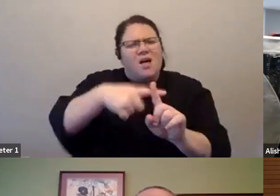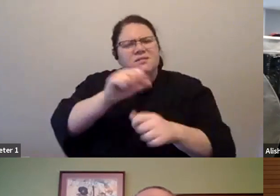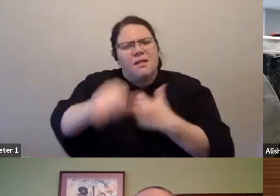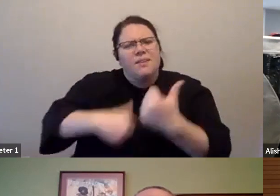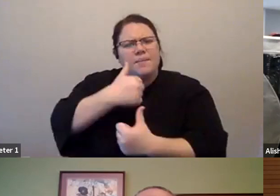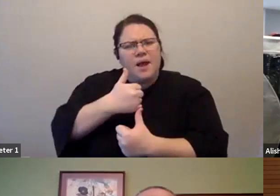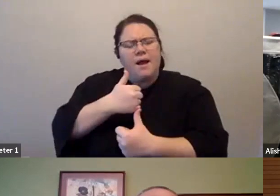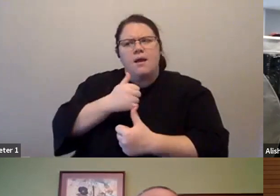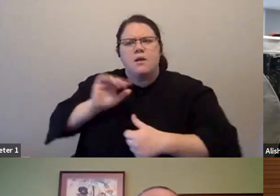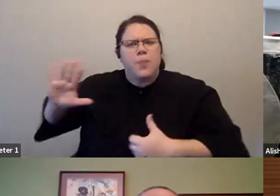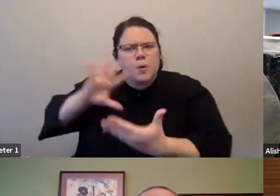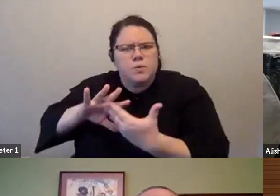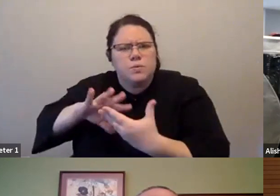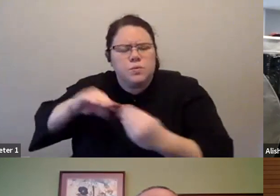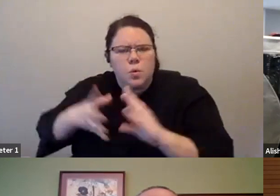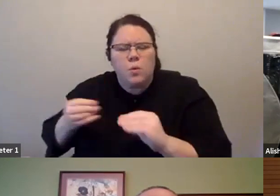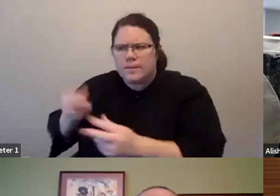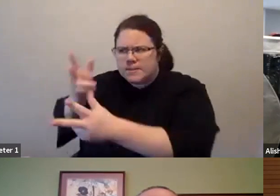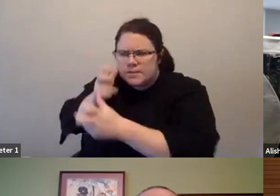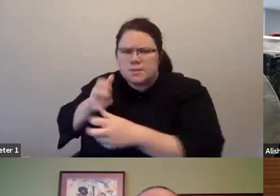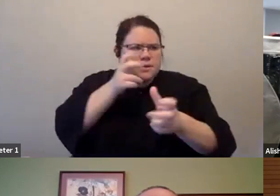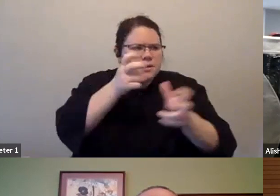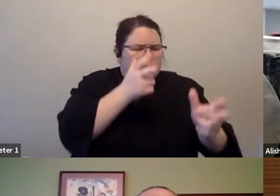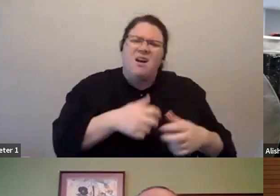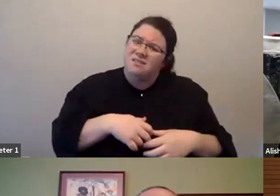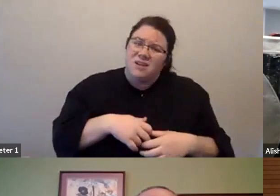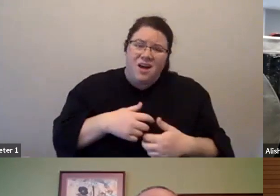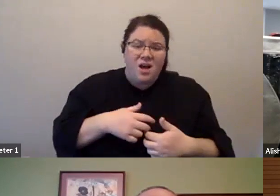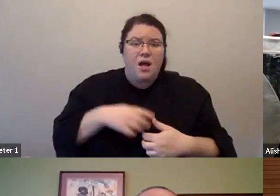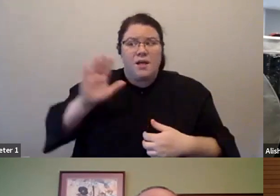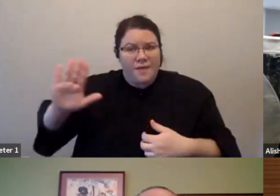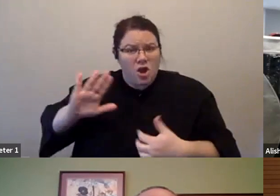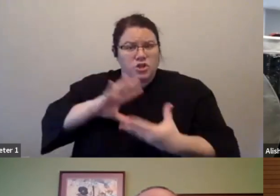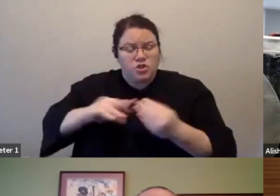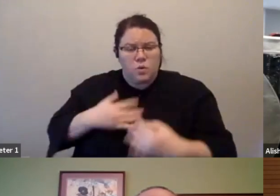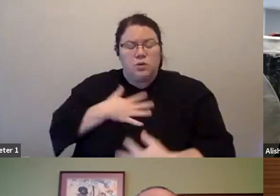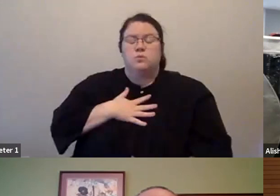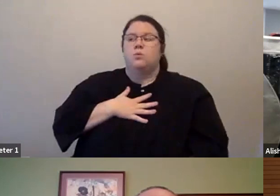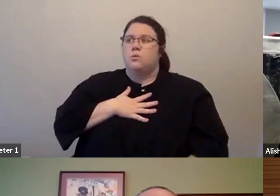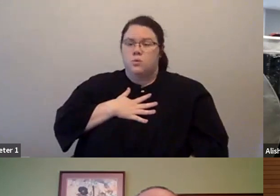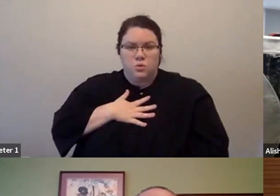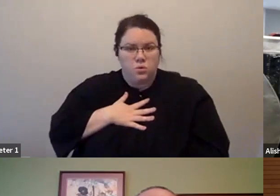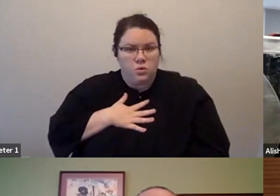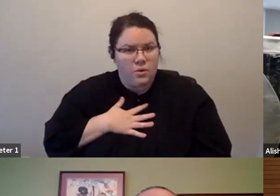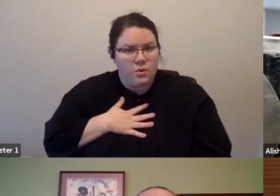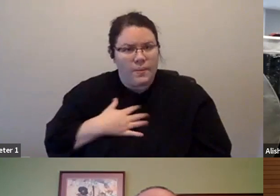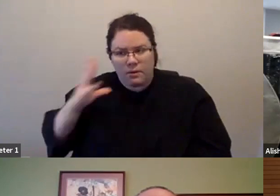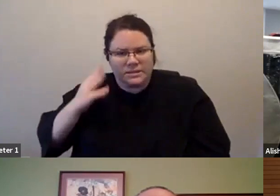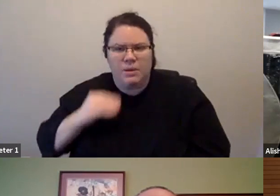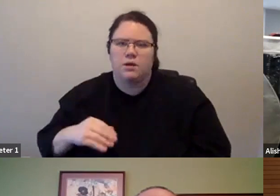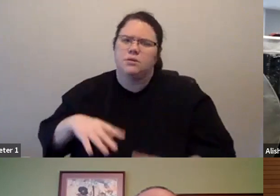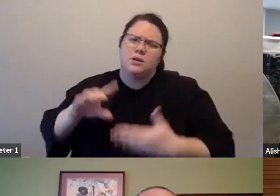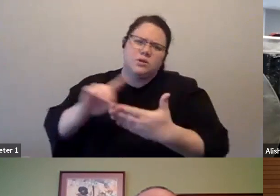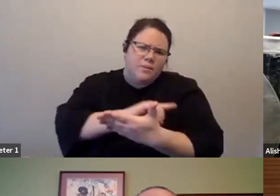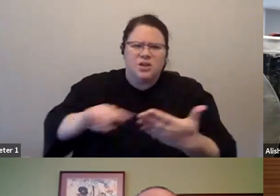stories. And, those were hard conversations to hear as, they shared some very painful stories of racism and discrimination that